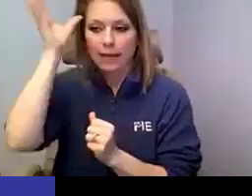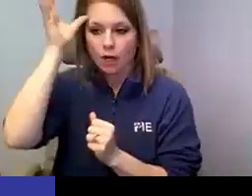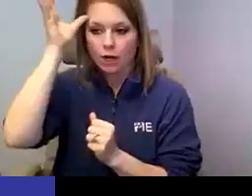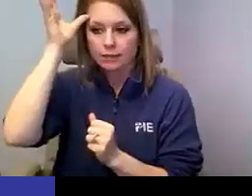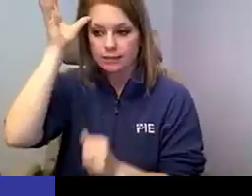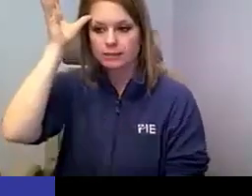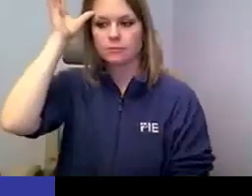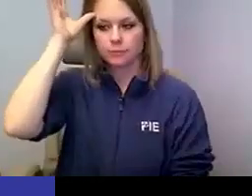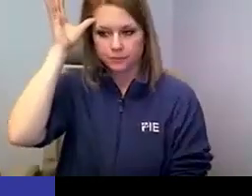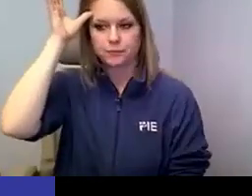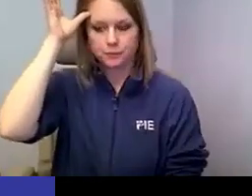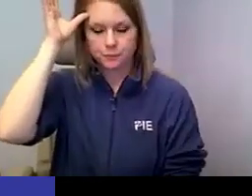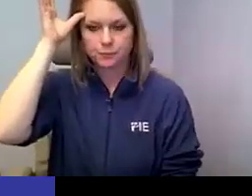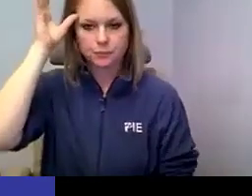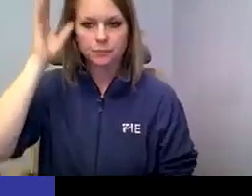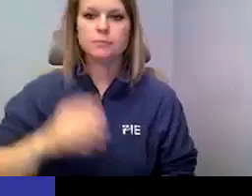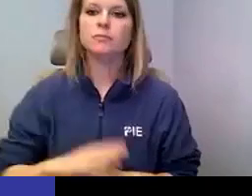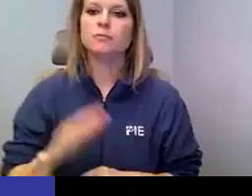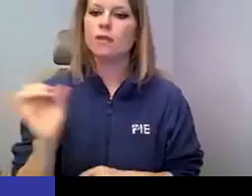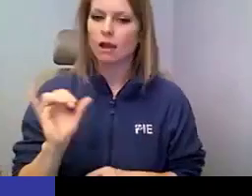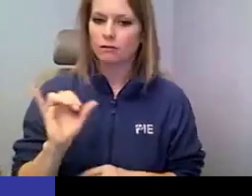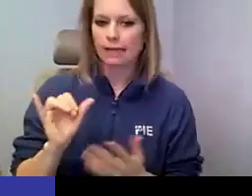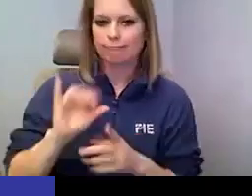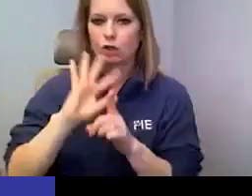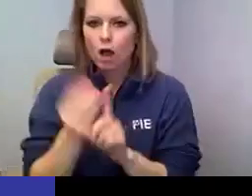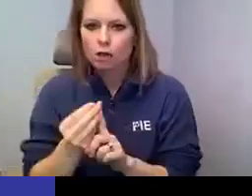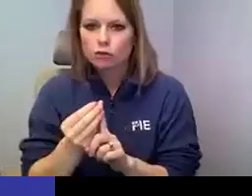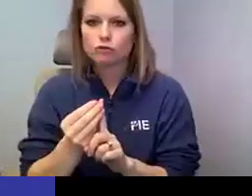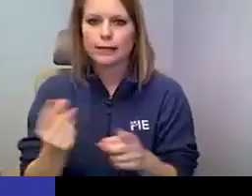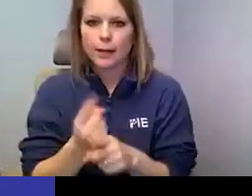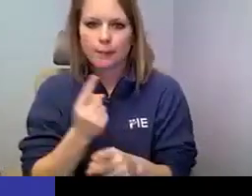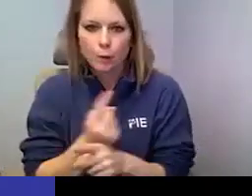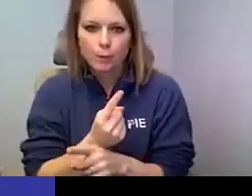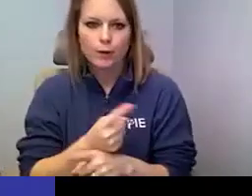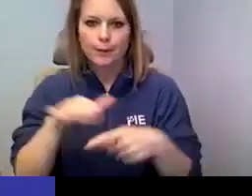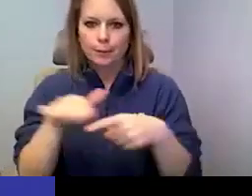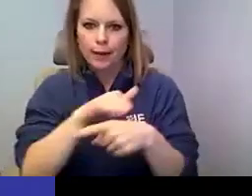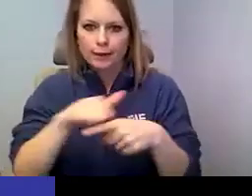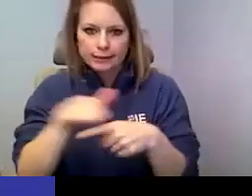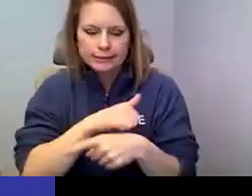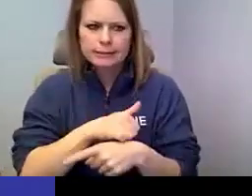do some culturally responsive practices, listen to them, find out what the barriers are and address them.